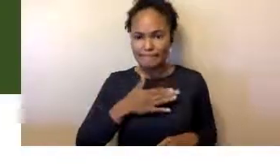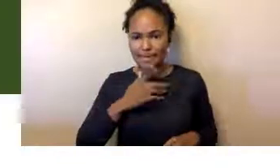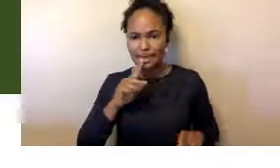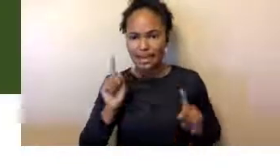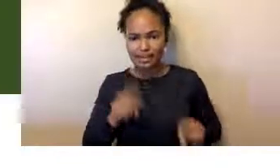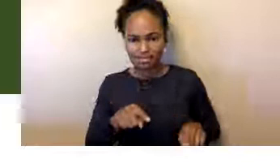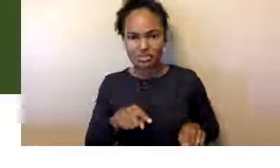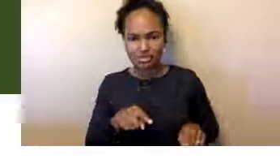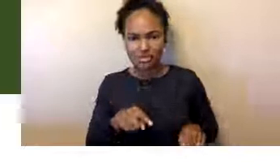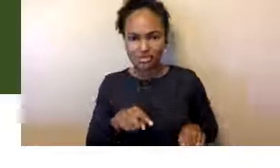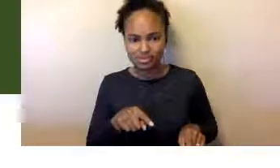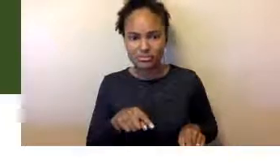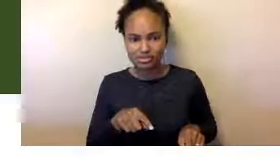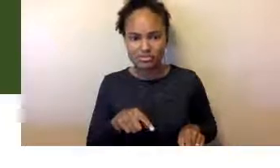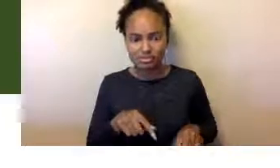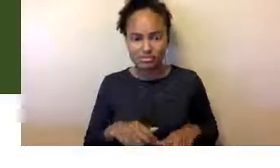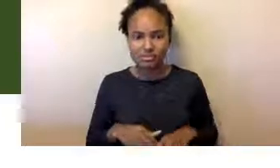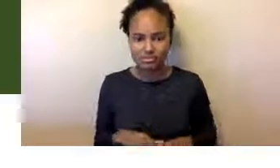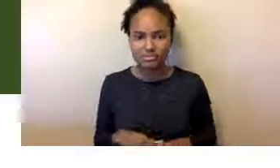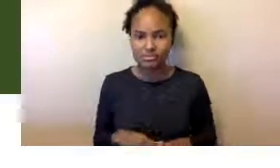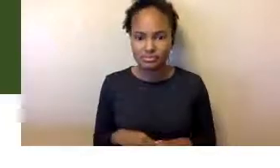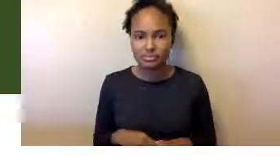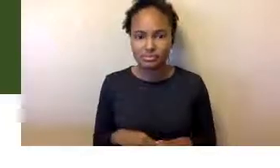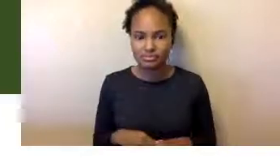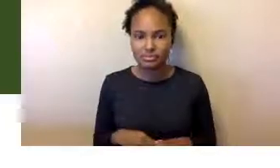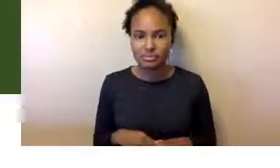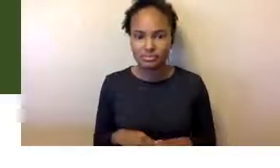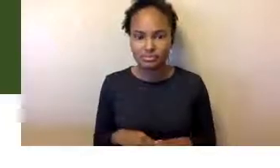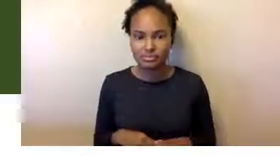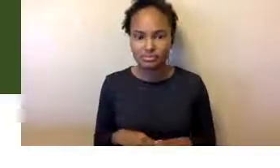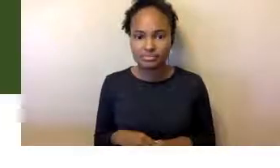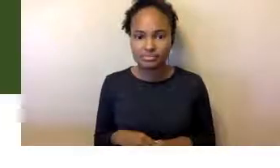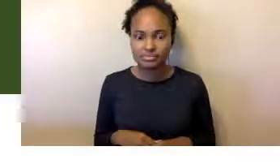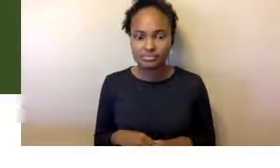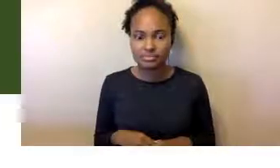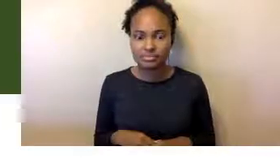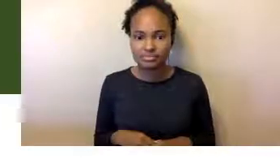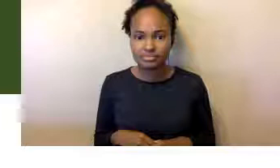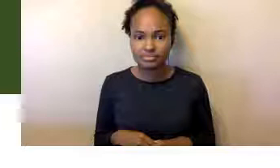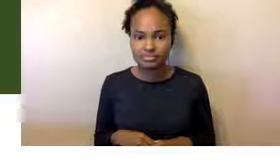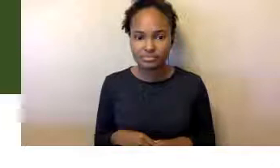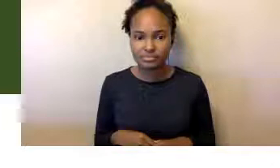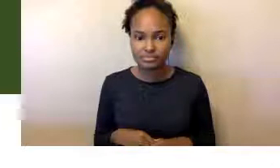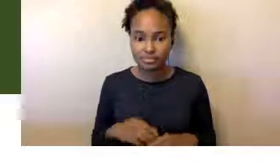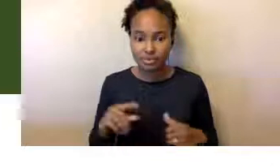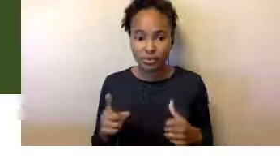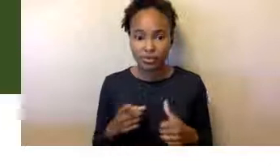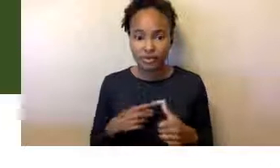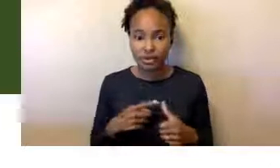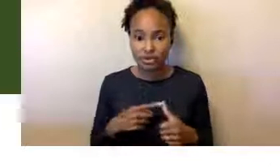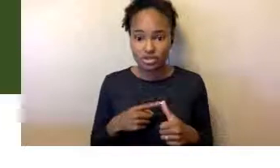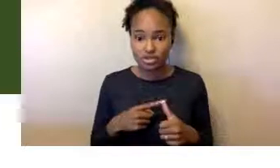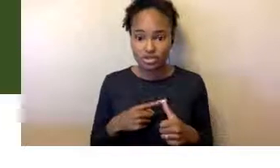come up during the presentation. So first, the first part is talking about